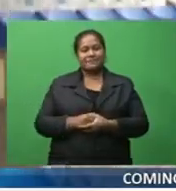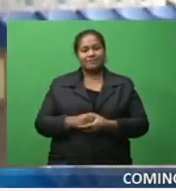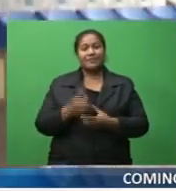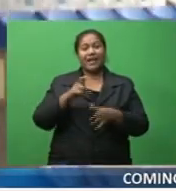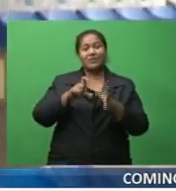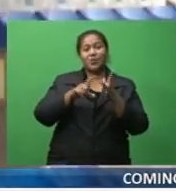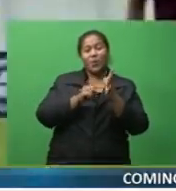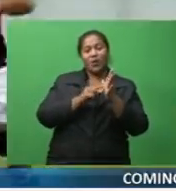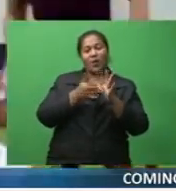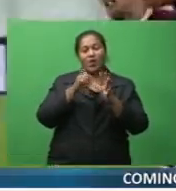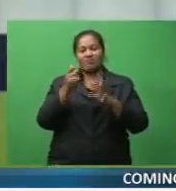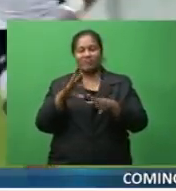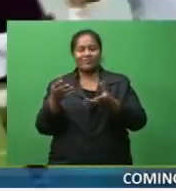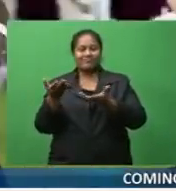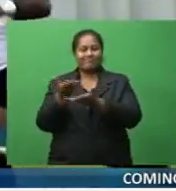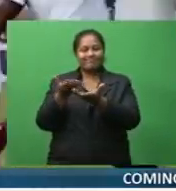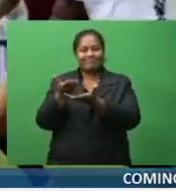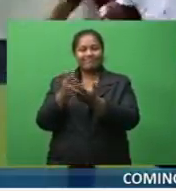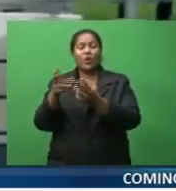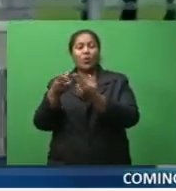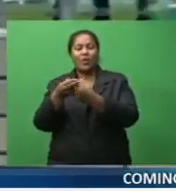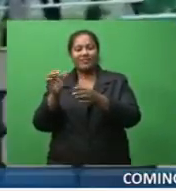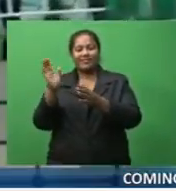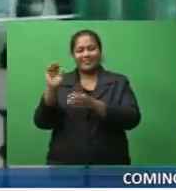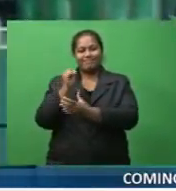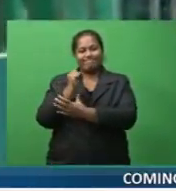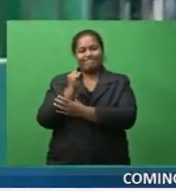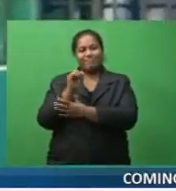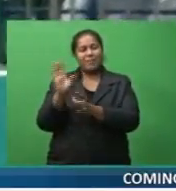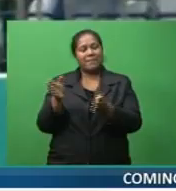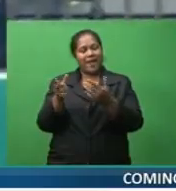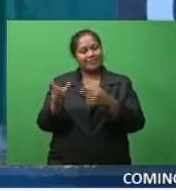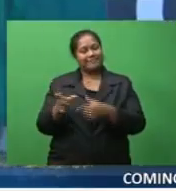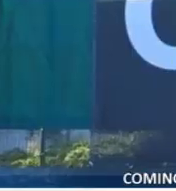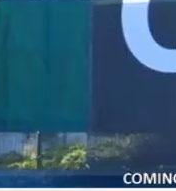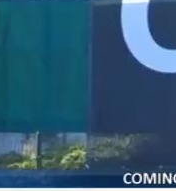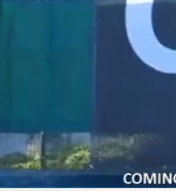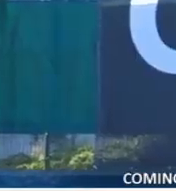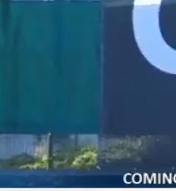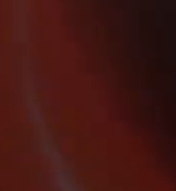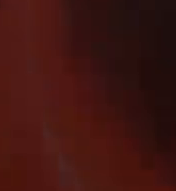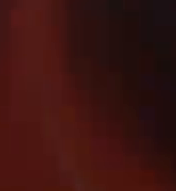And Cotter already in touch with players. This and more after the break.